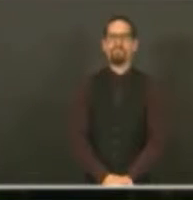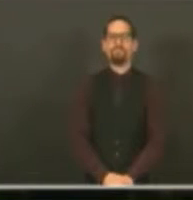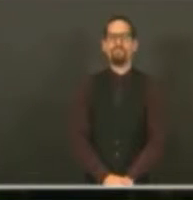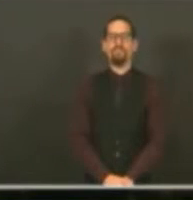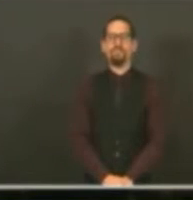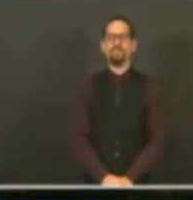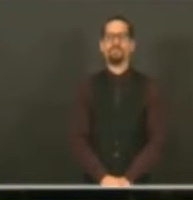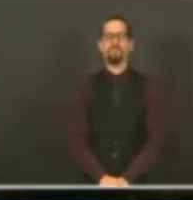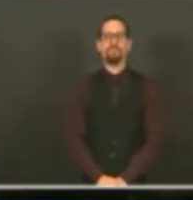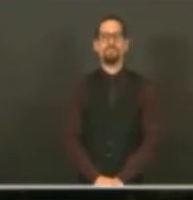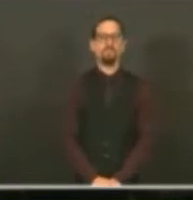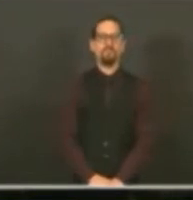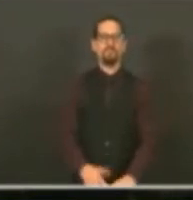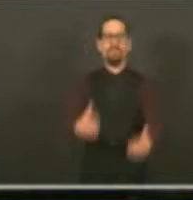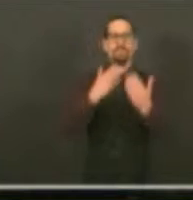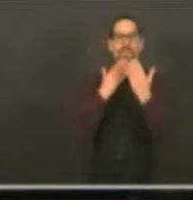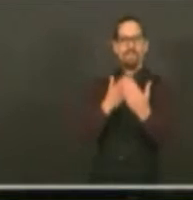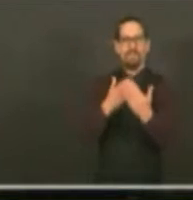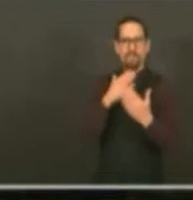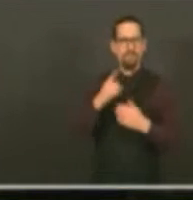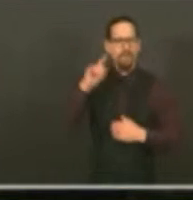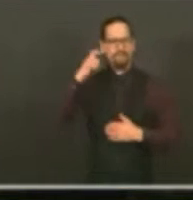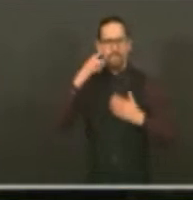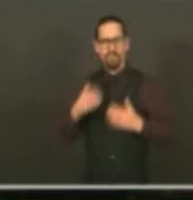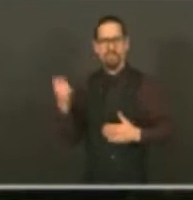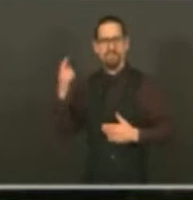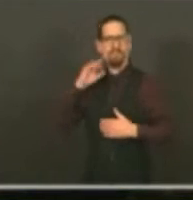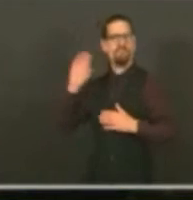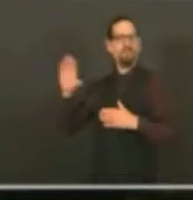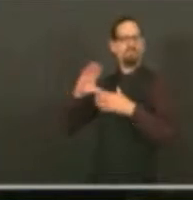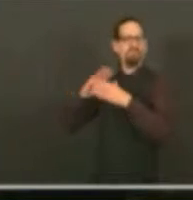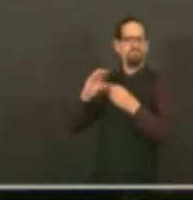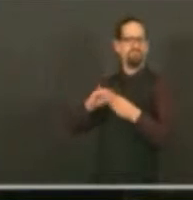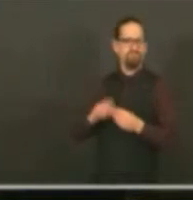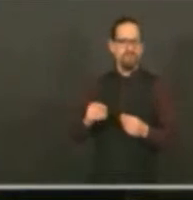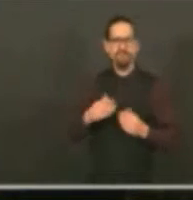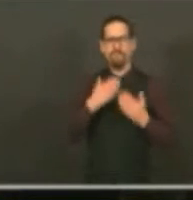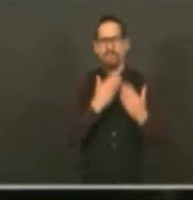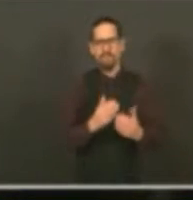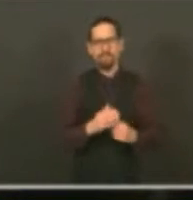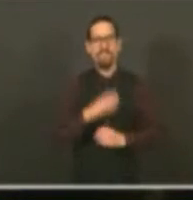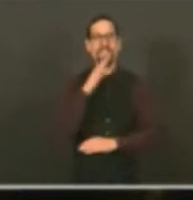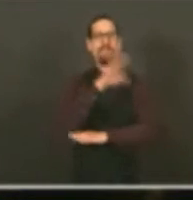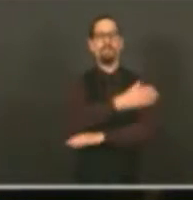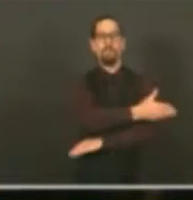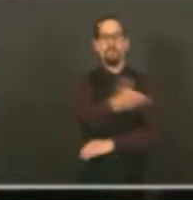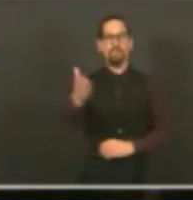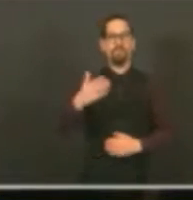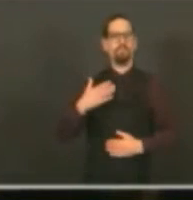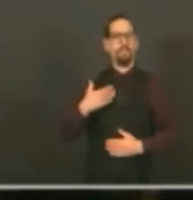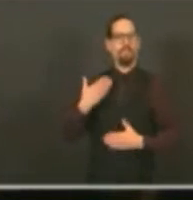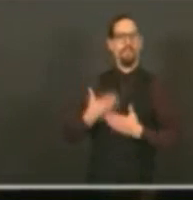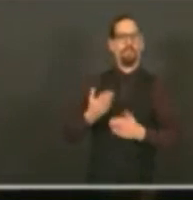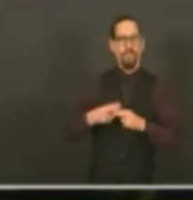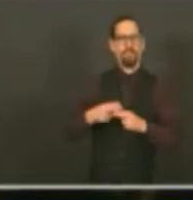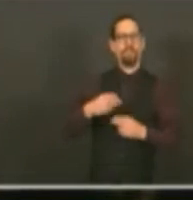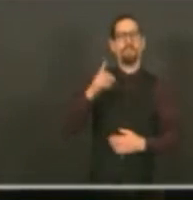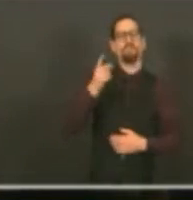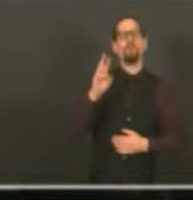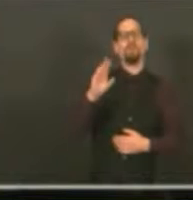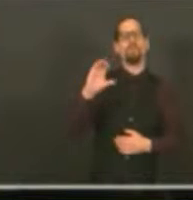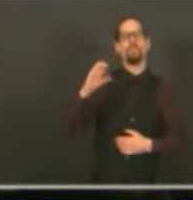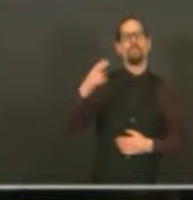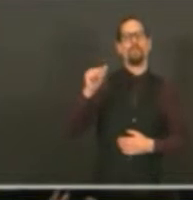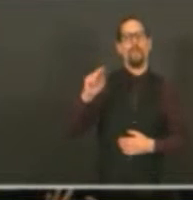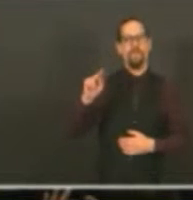So thank you for those updates, Governor. Good afternoon. My name is Philip Chan. I'm an infectious disease doc here at the Rhode Island Department of Health. I